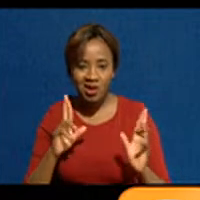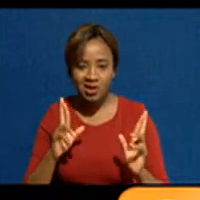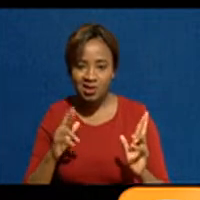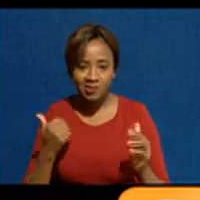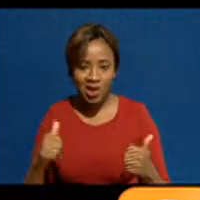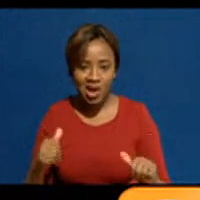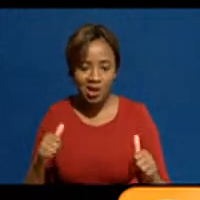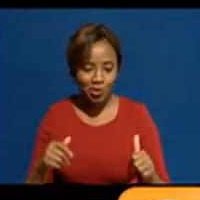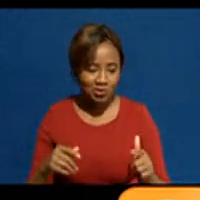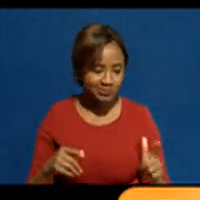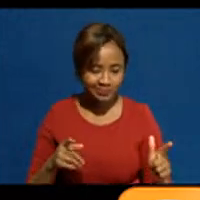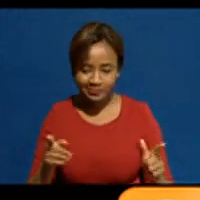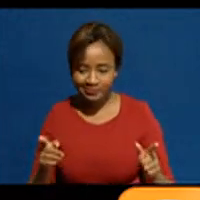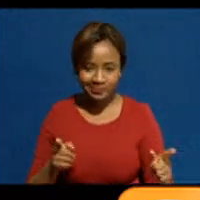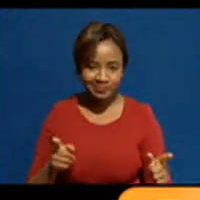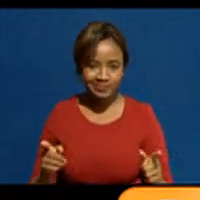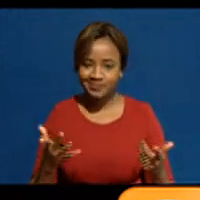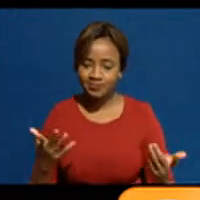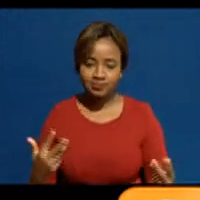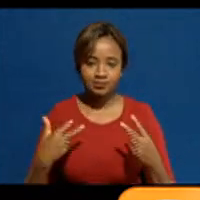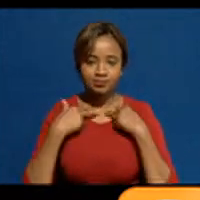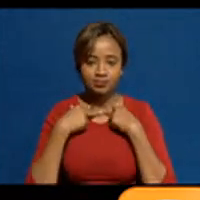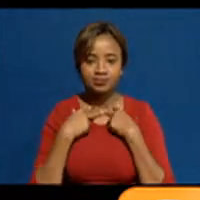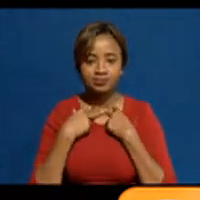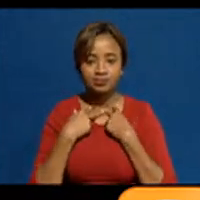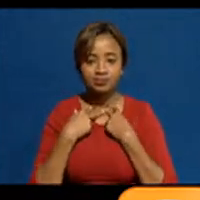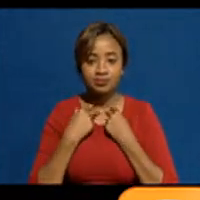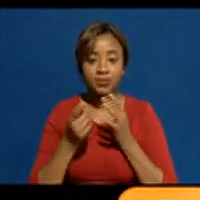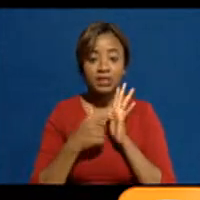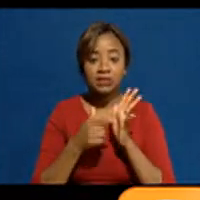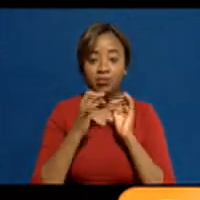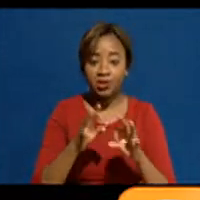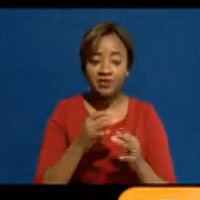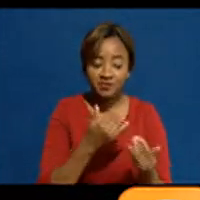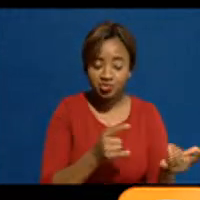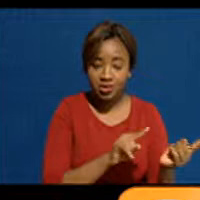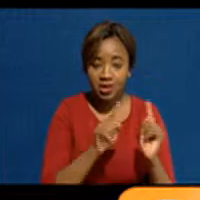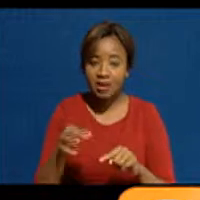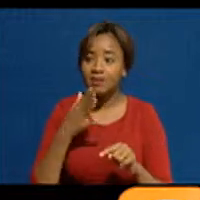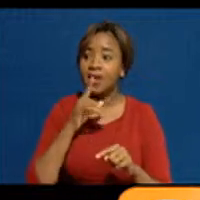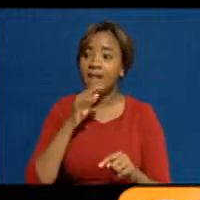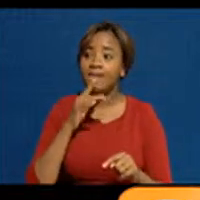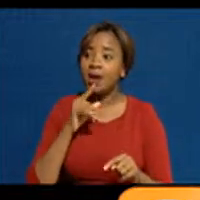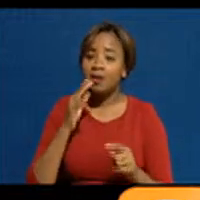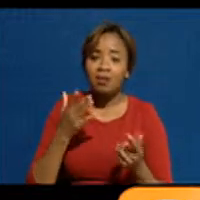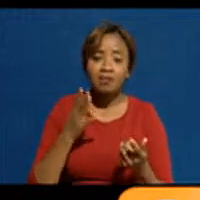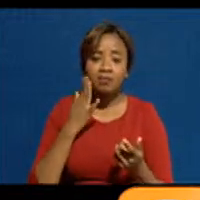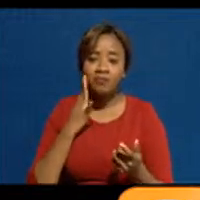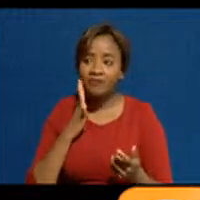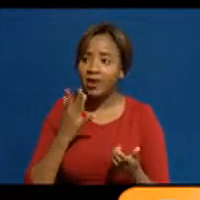child is bringing home. So in terms of even getting materials, it has been quite a challenge.